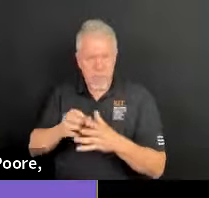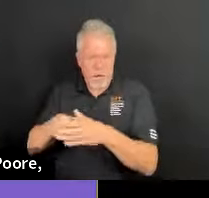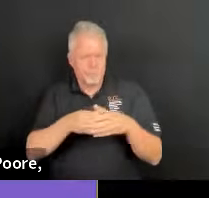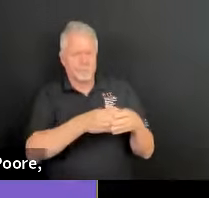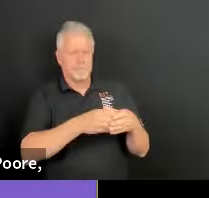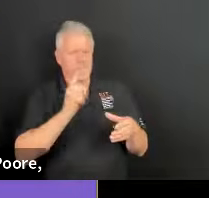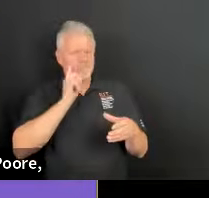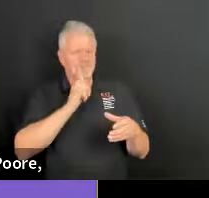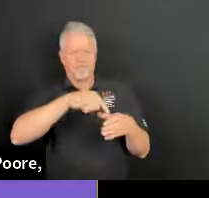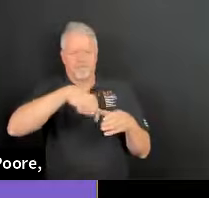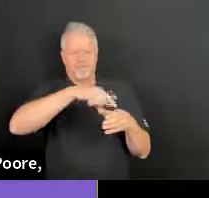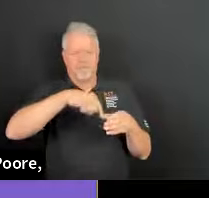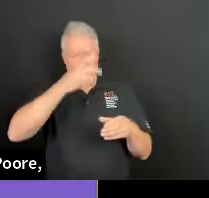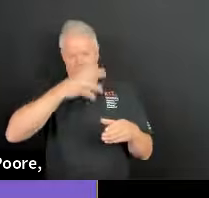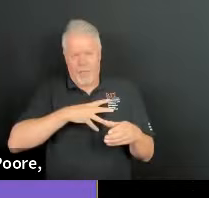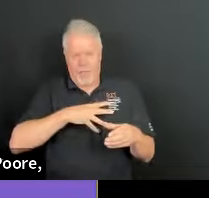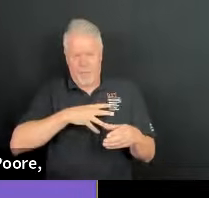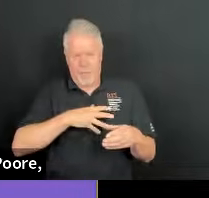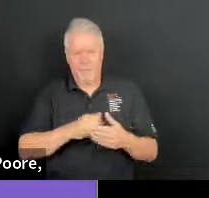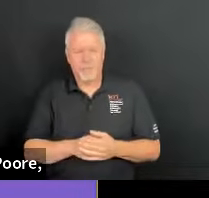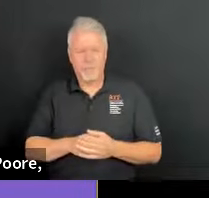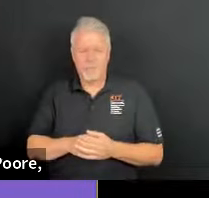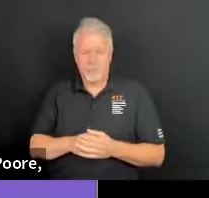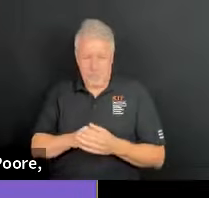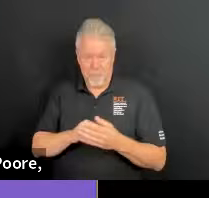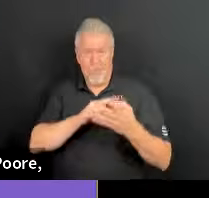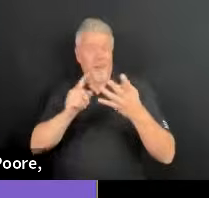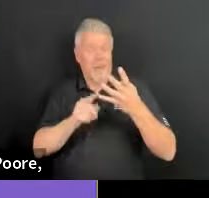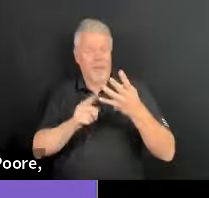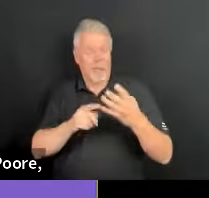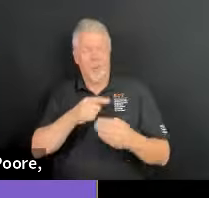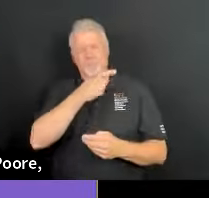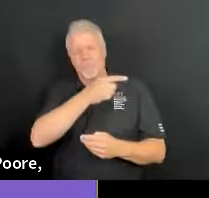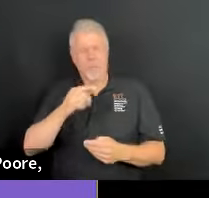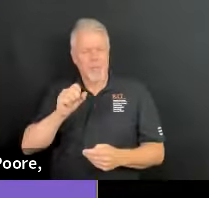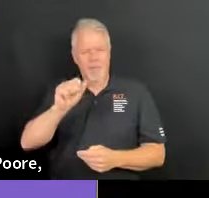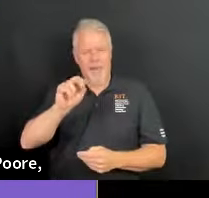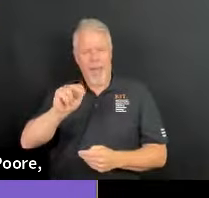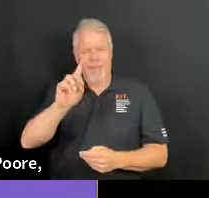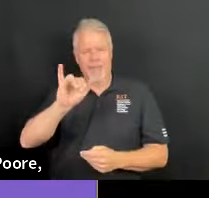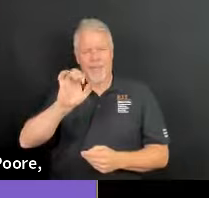have deaf staff who work at that facility, specifically with, like I mentioned, deaf men.